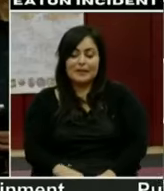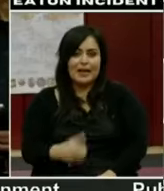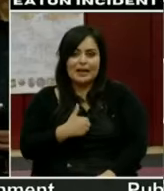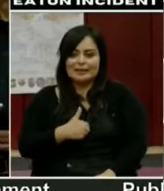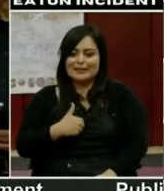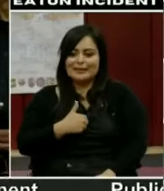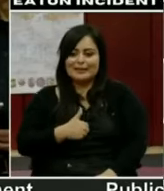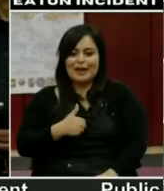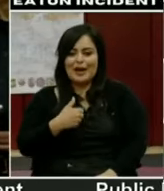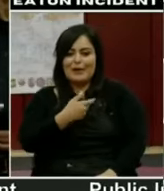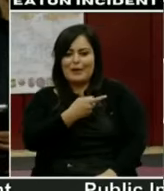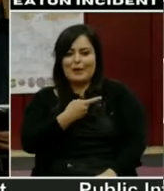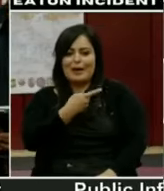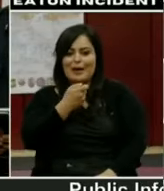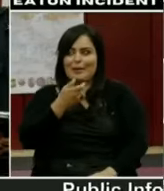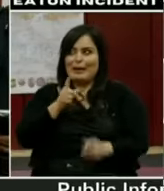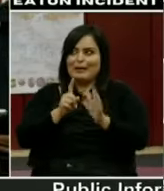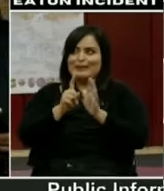Sorry, we're a little taller.